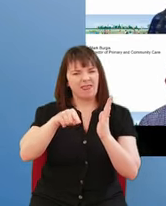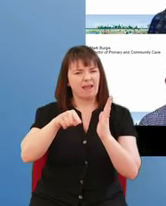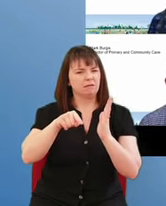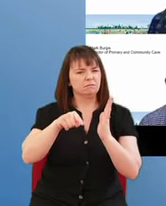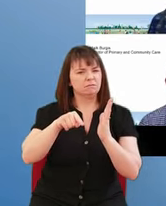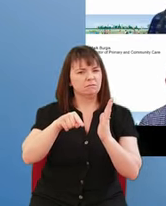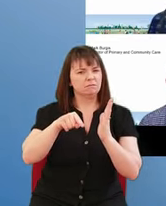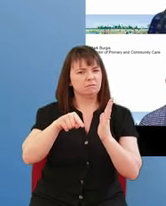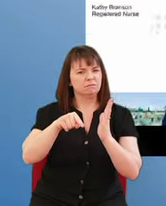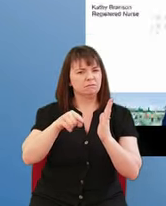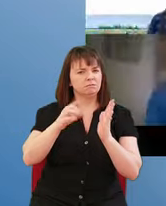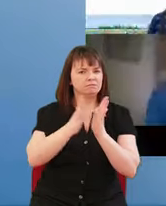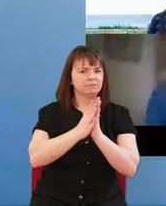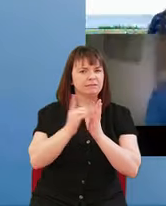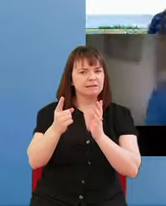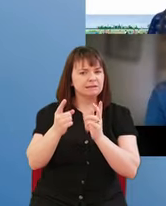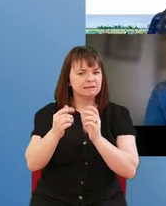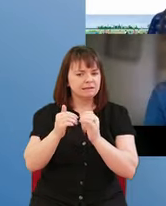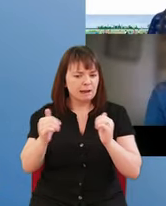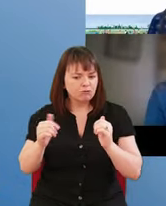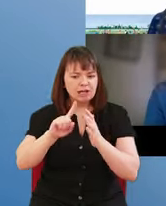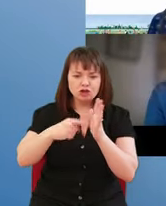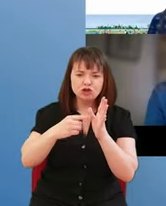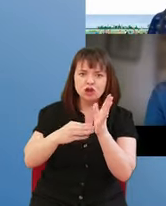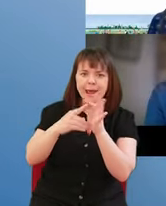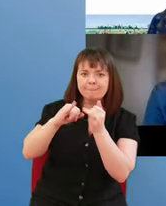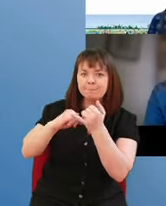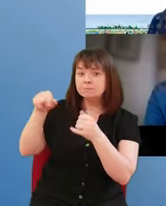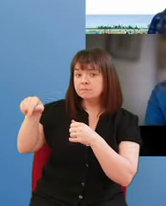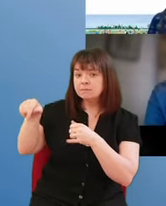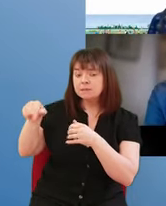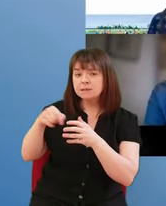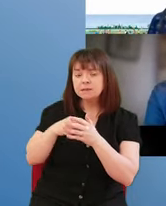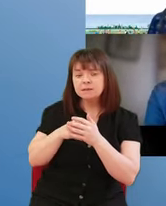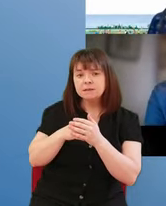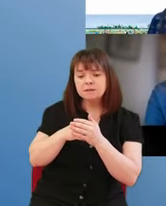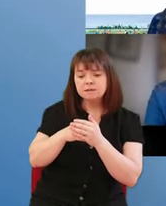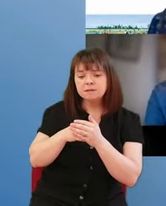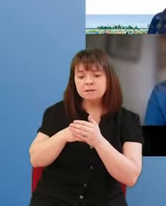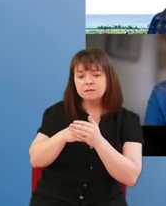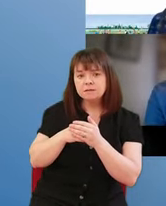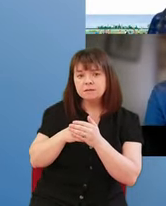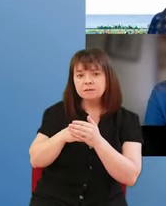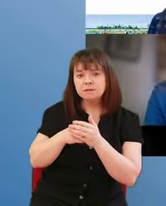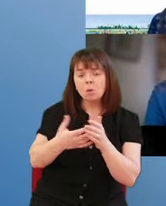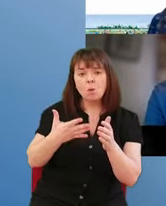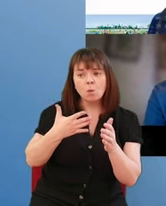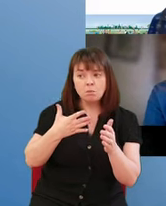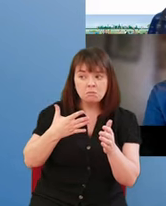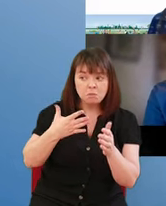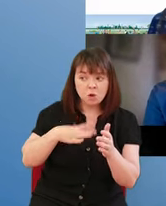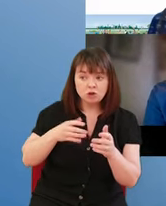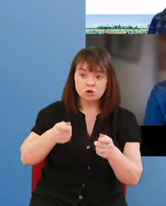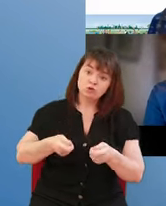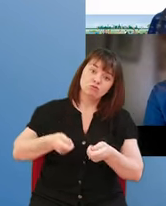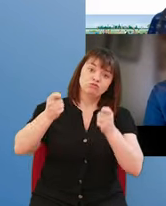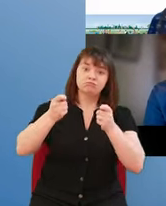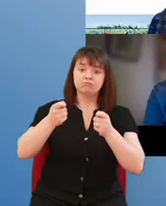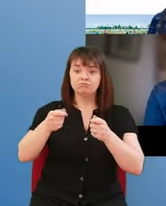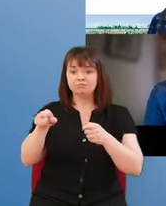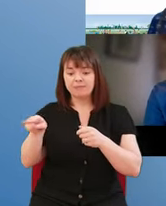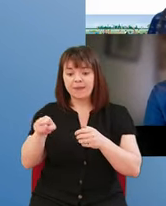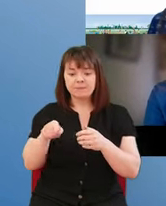you, Doris. As usual, I'll take the report as read, but highlight the key points to you in the report, and also